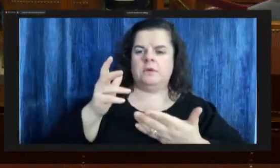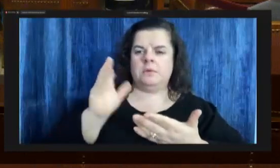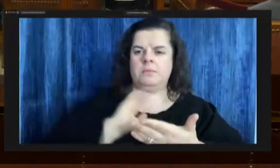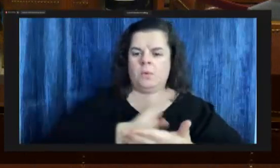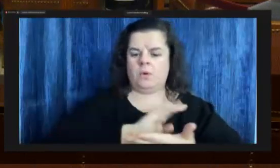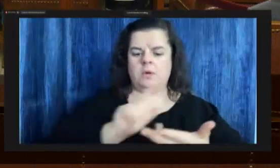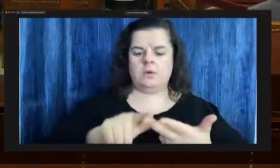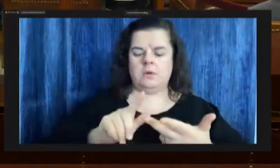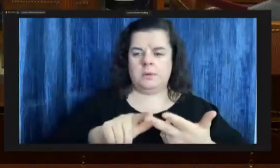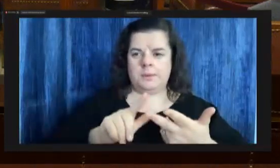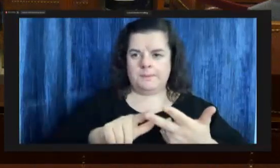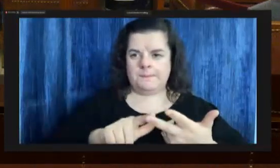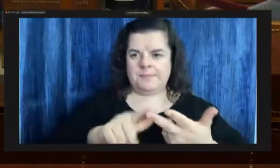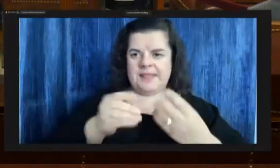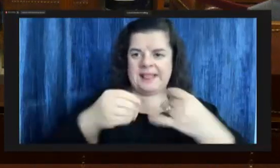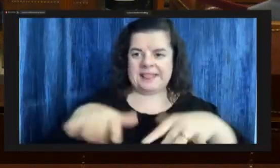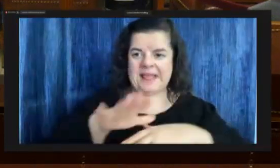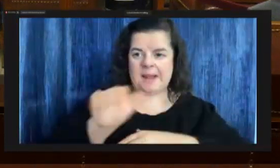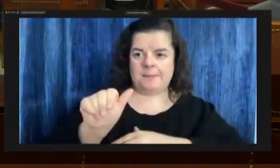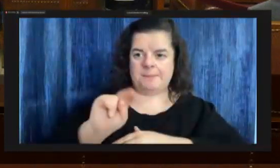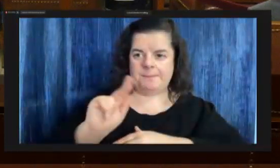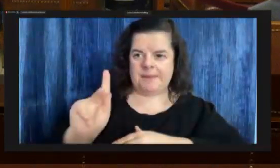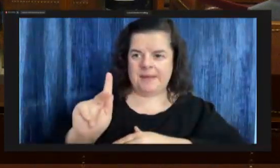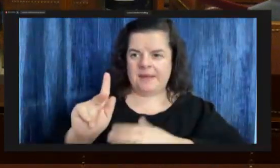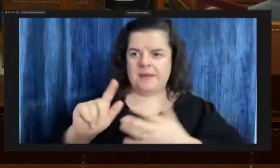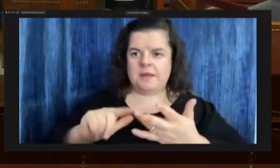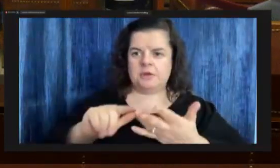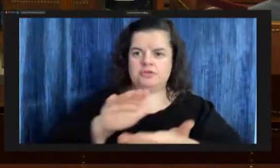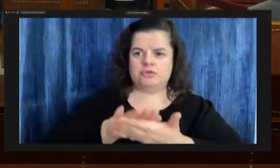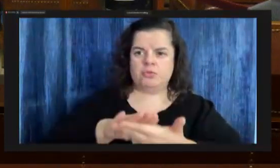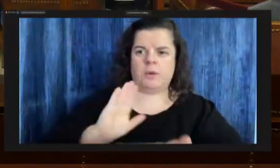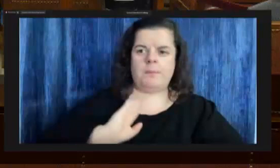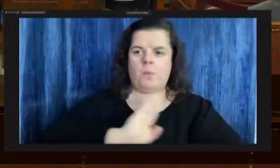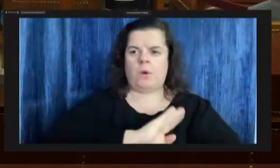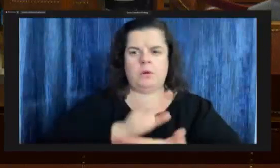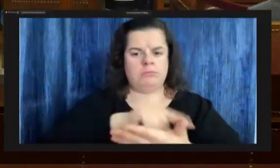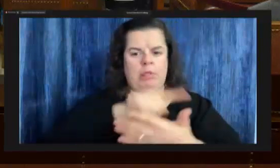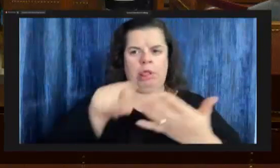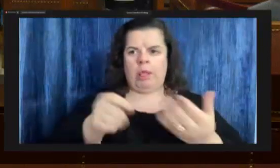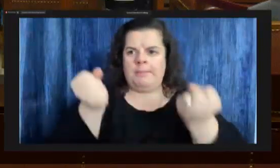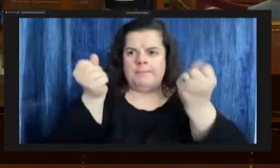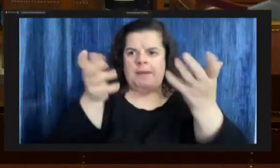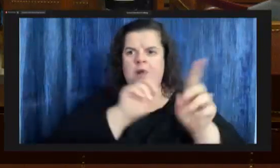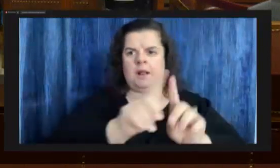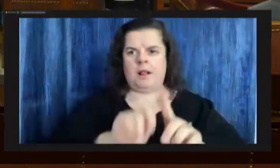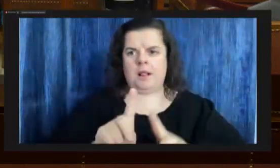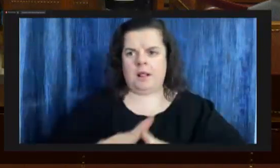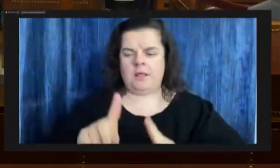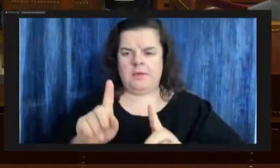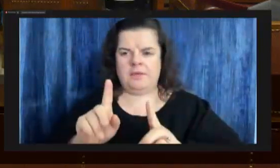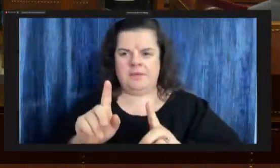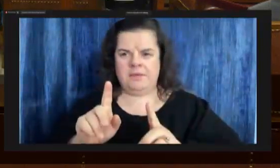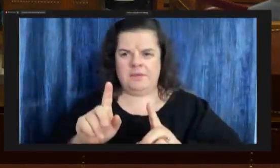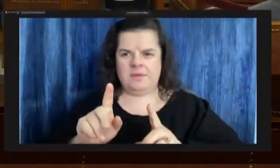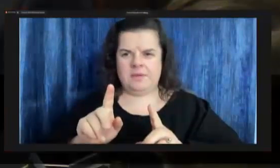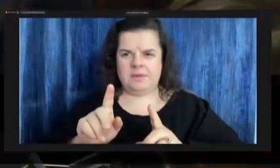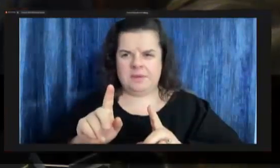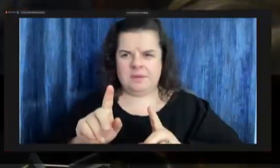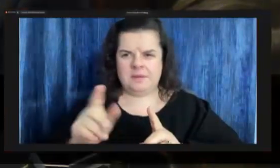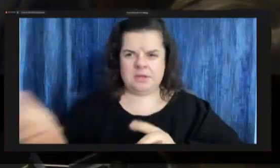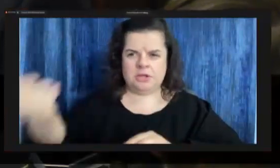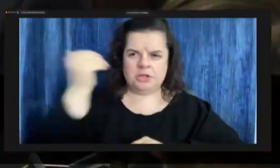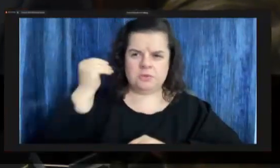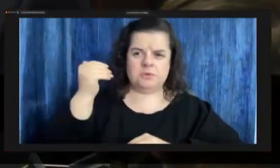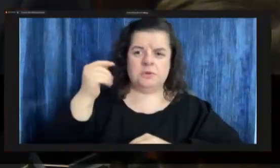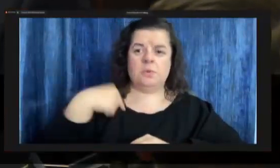they do the land bank, I think they do the school board, they do multiple things, right? They don't do school board? They used to.